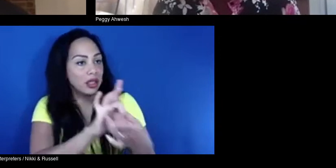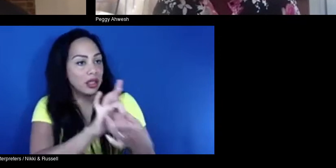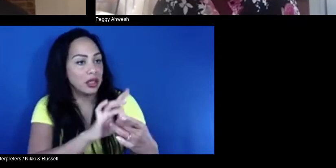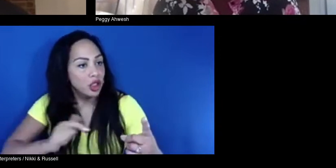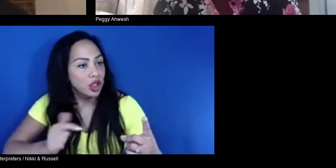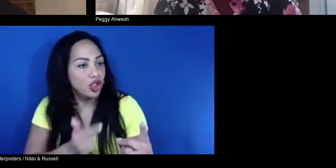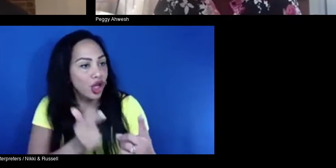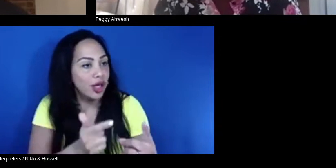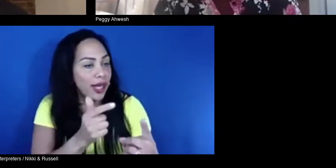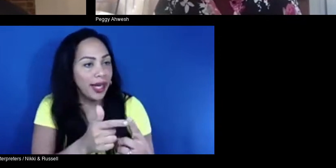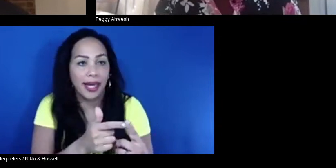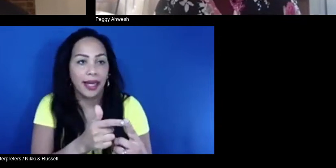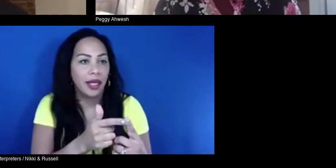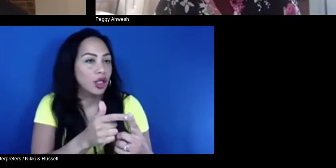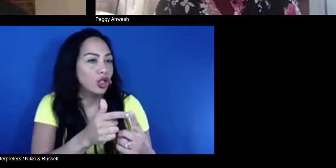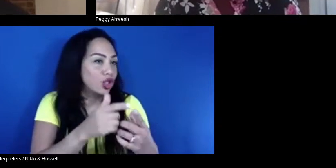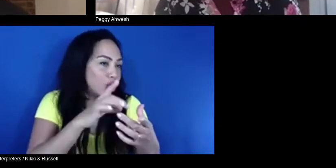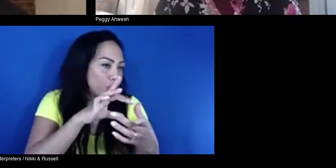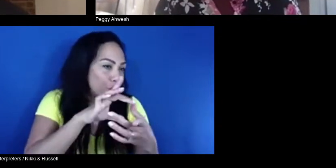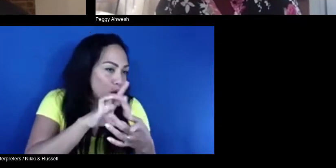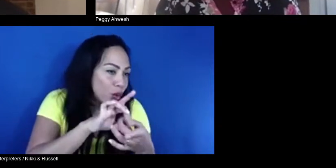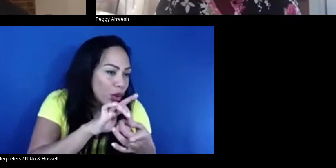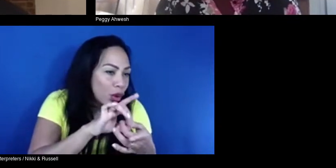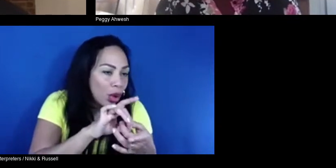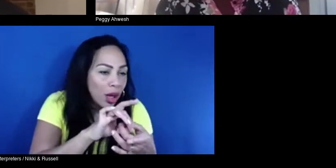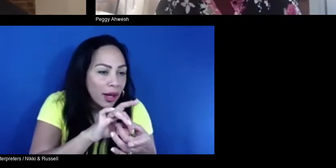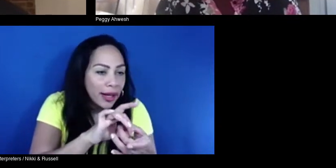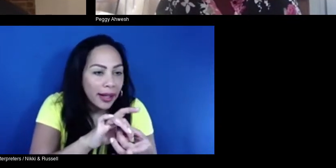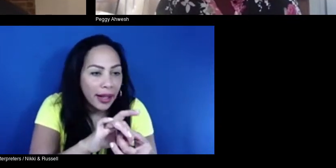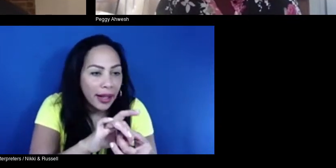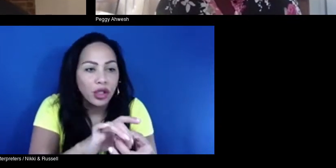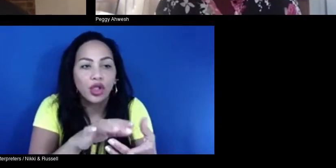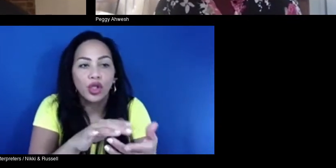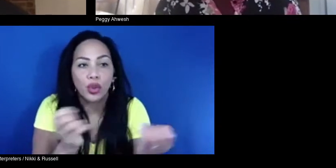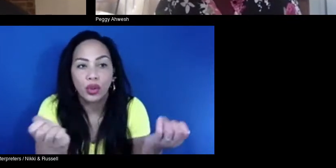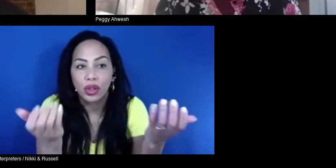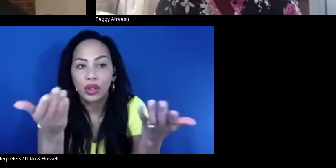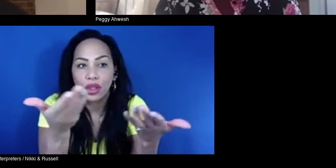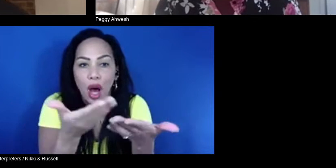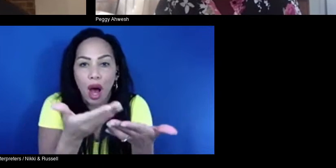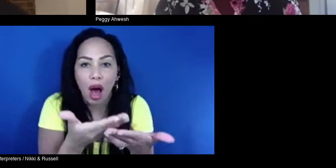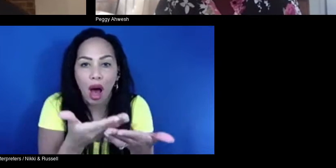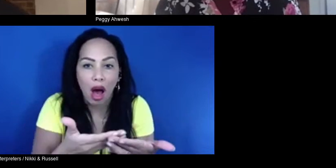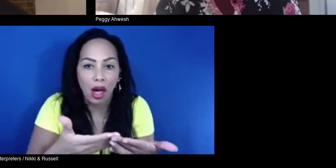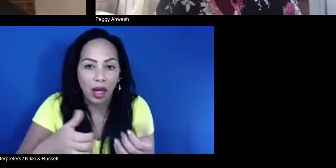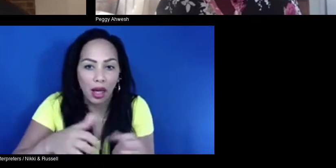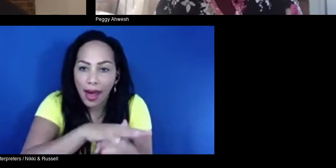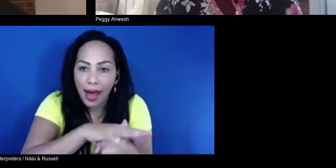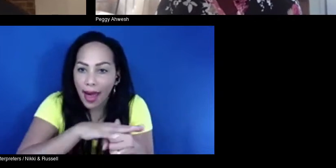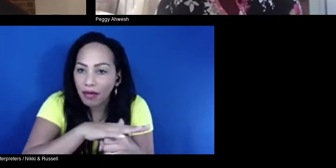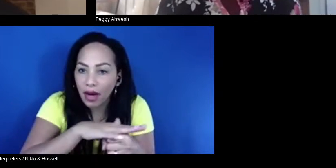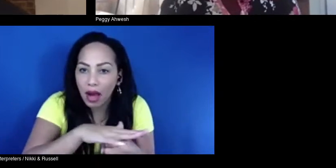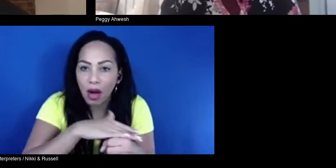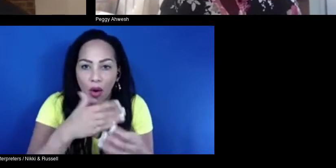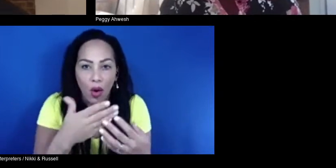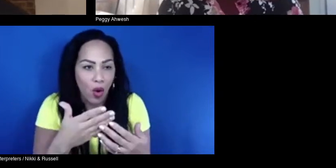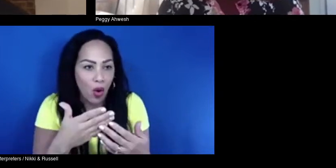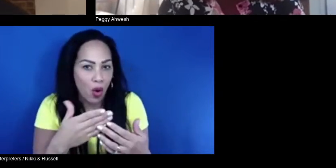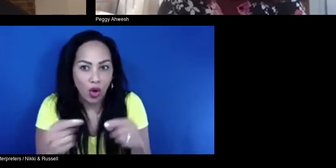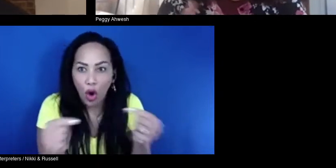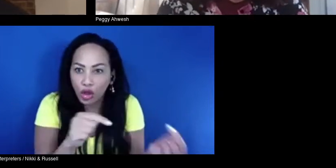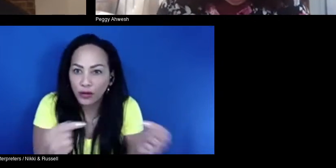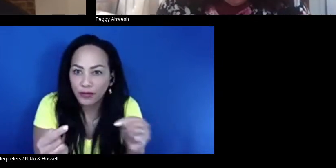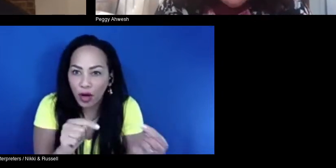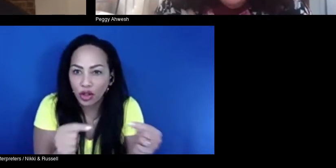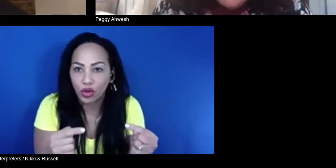darker or a little more controversial, things that are more vulnerable, has always been really important to